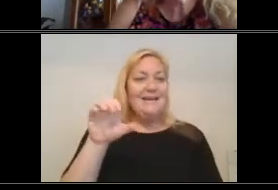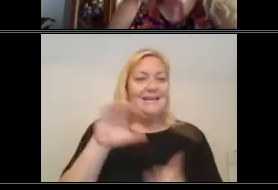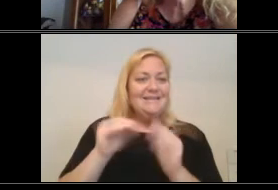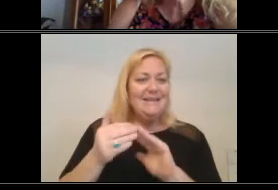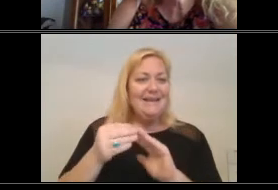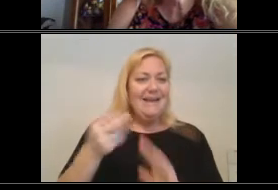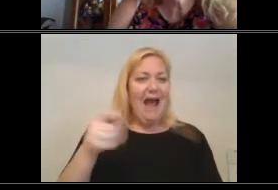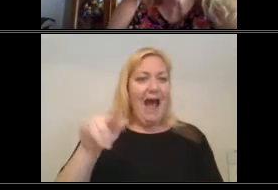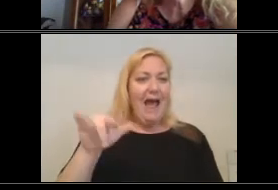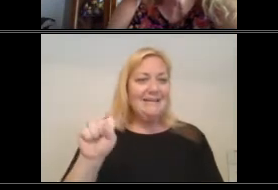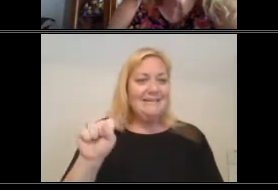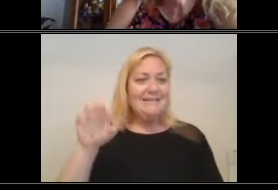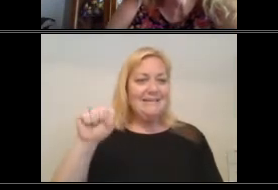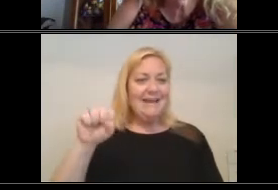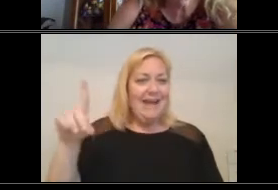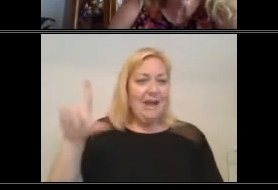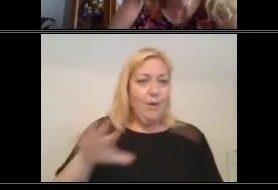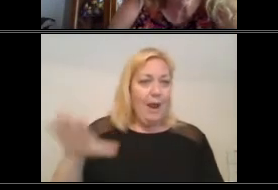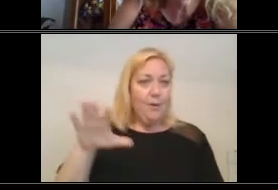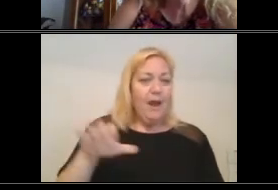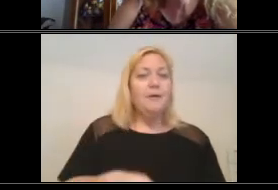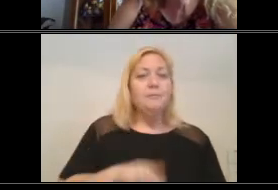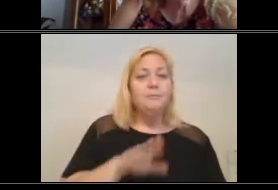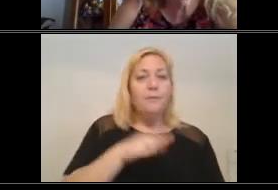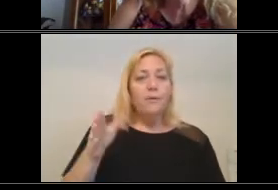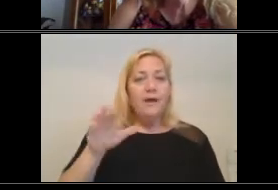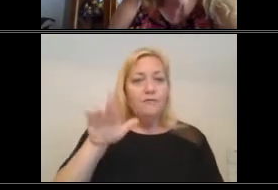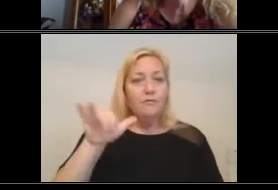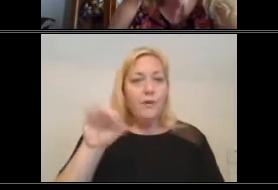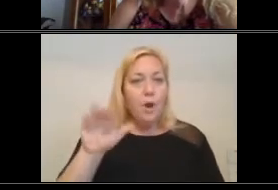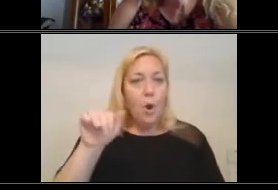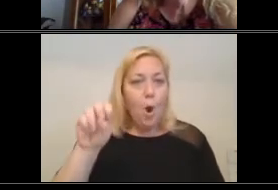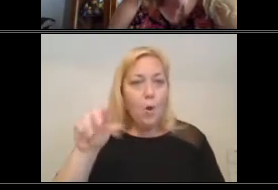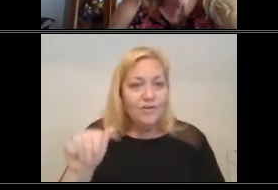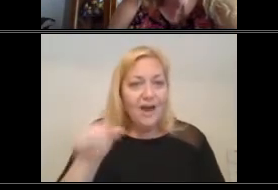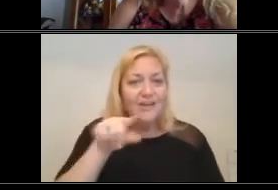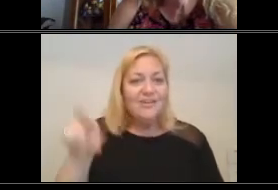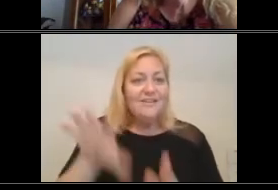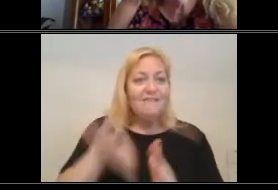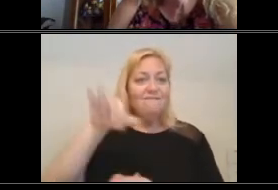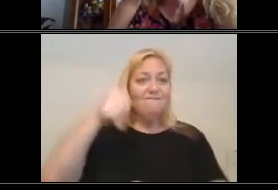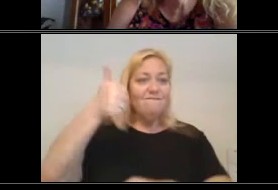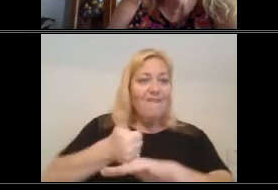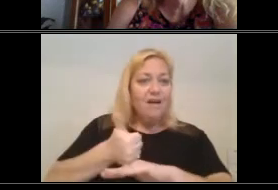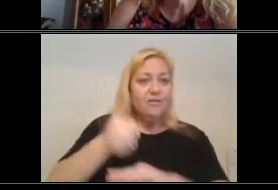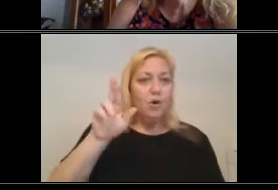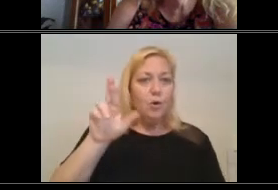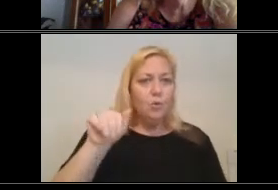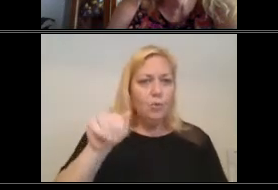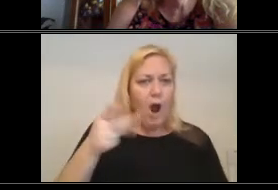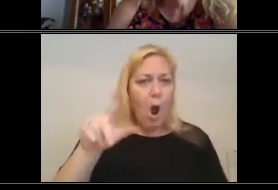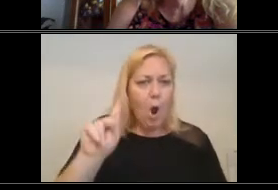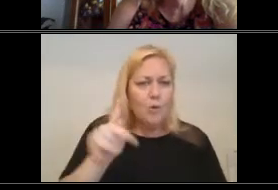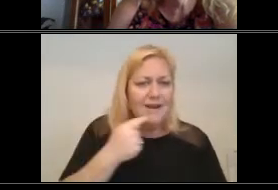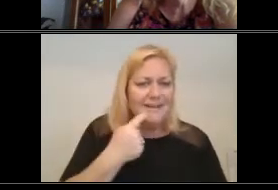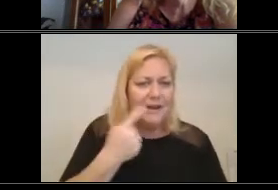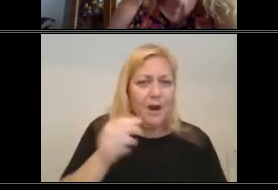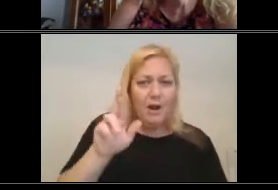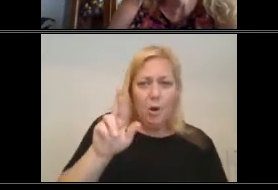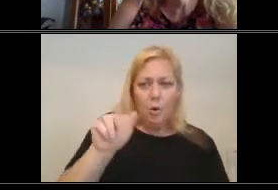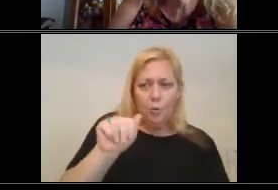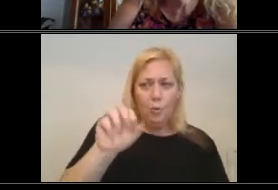San Diego area. And we also have Rio Oshas, who is the founder of RAHOK. Did I say it right, Rio? Feel free